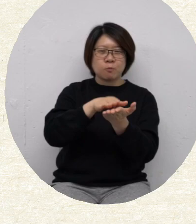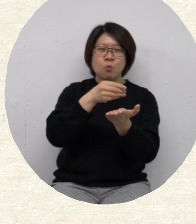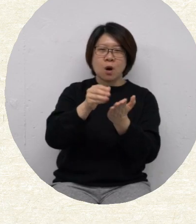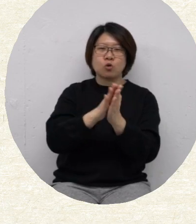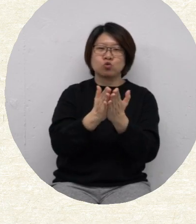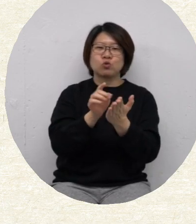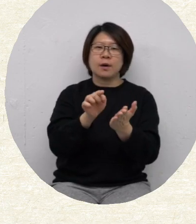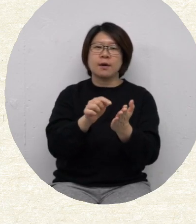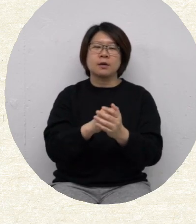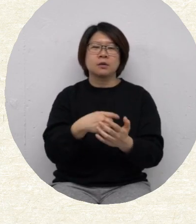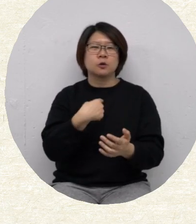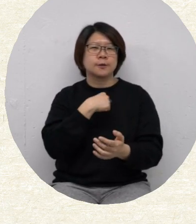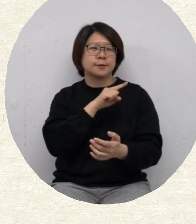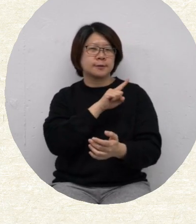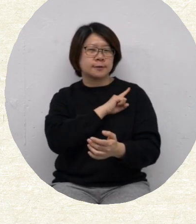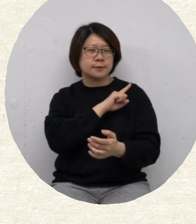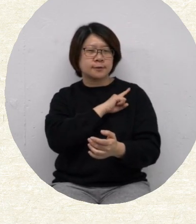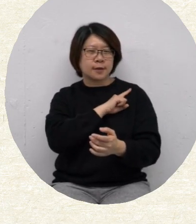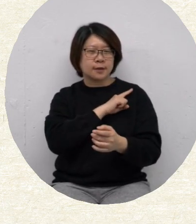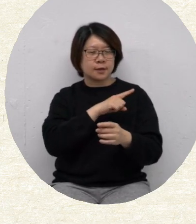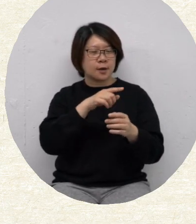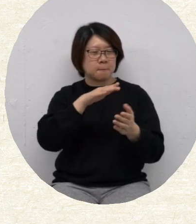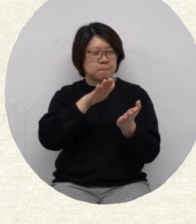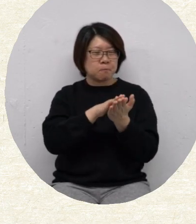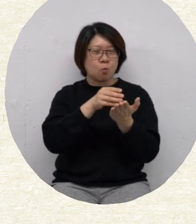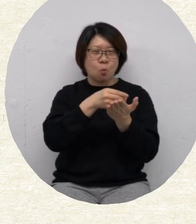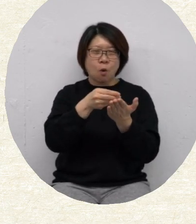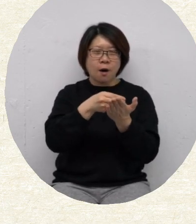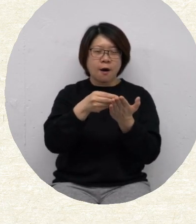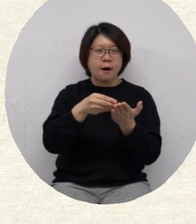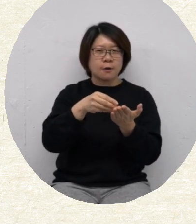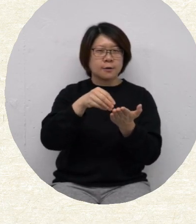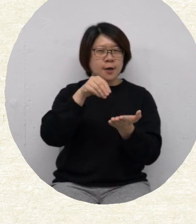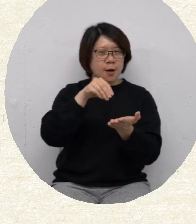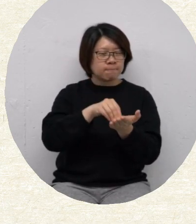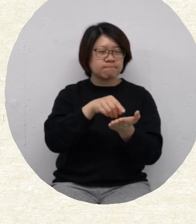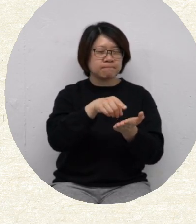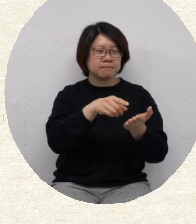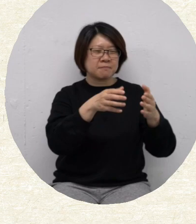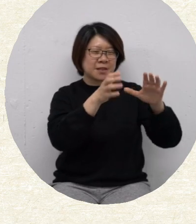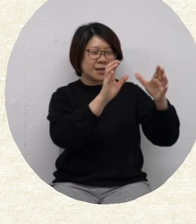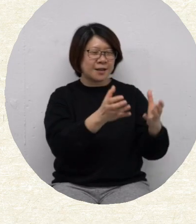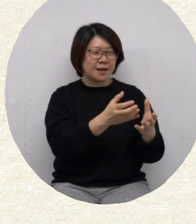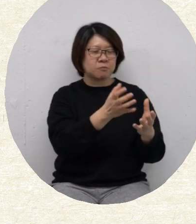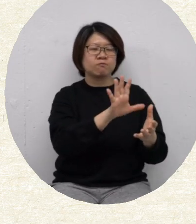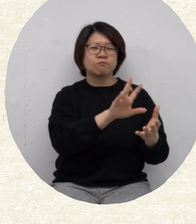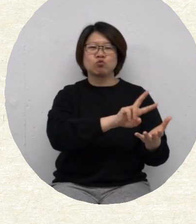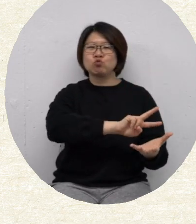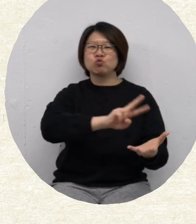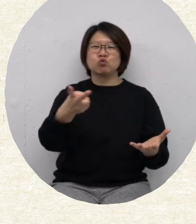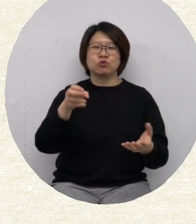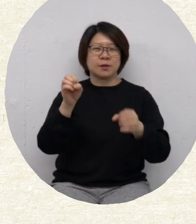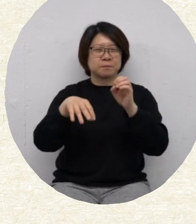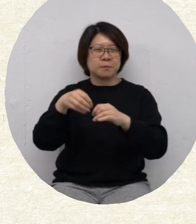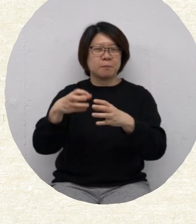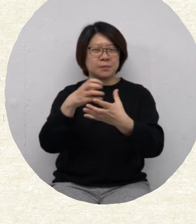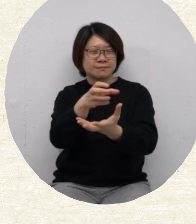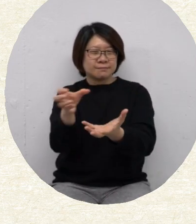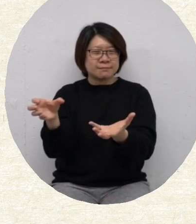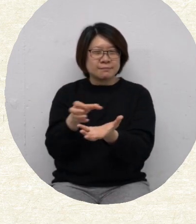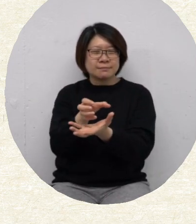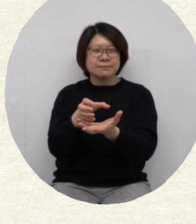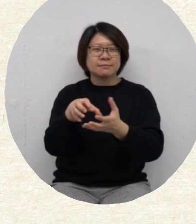these traditional black and white woodblock printed books. In my prints, I decided to replace the